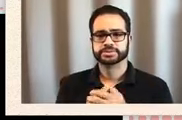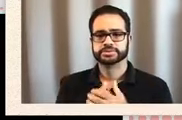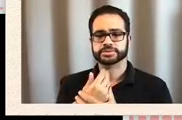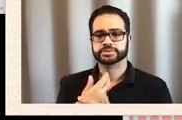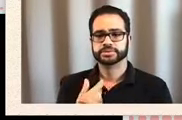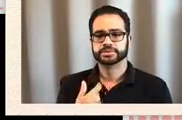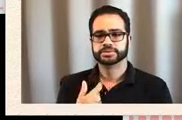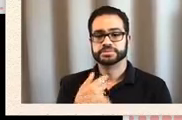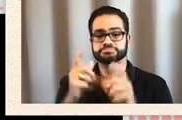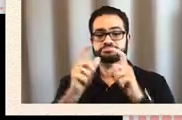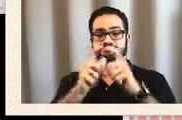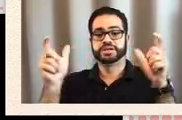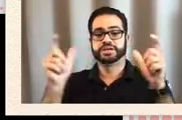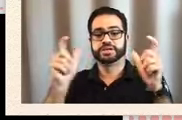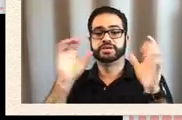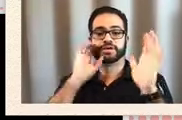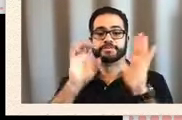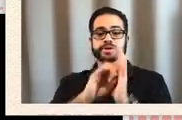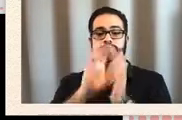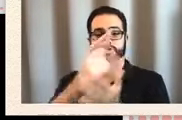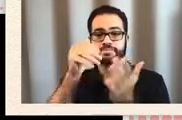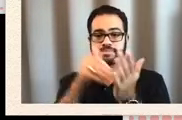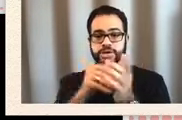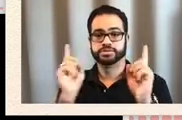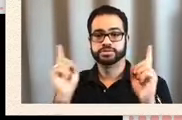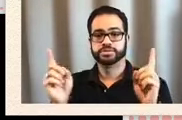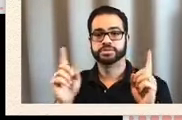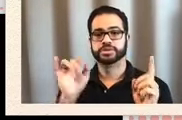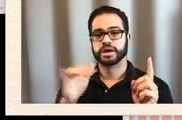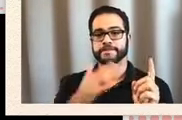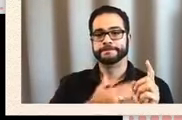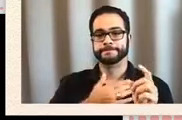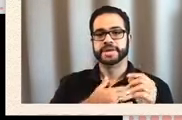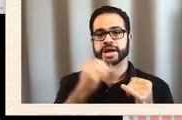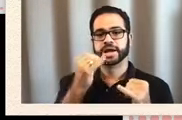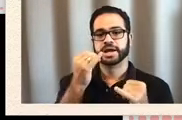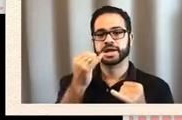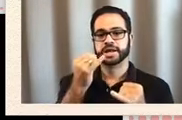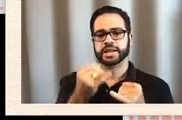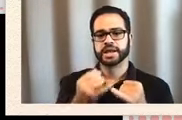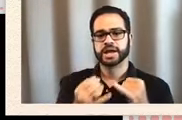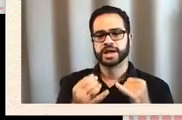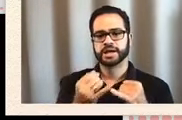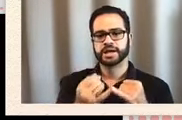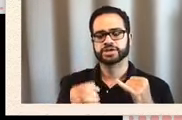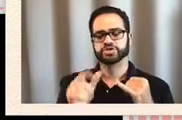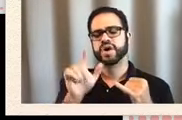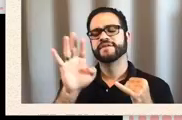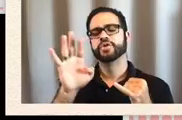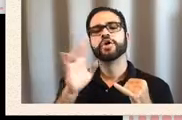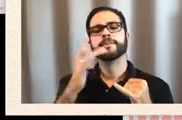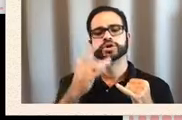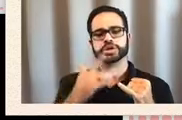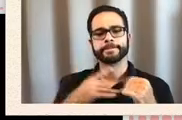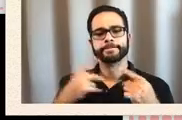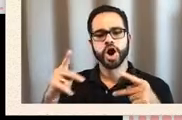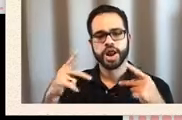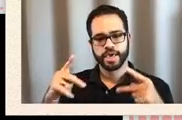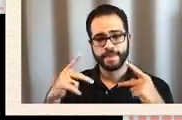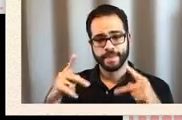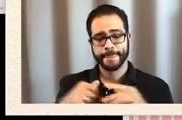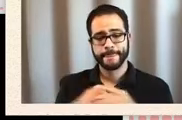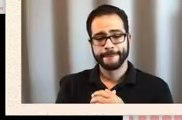middle, this was at my last 24th birthday party. And it was a